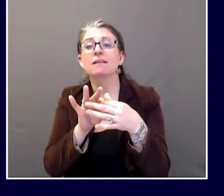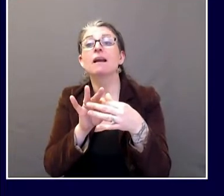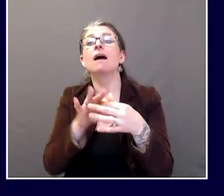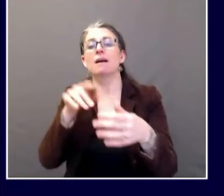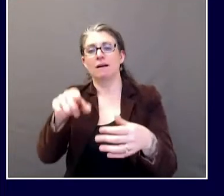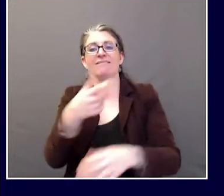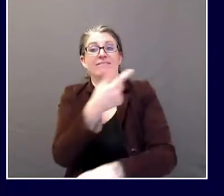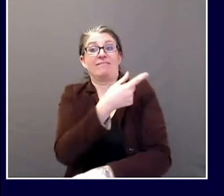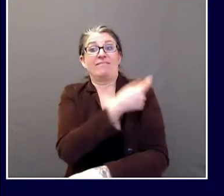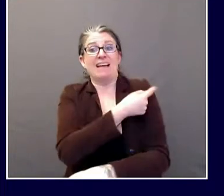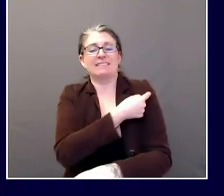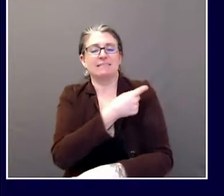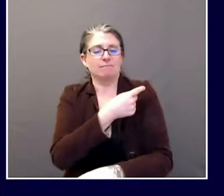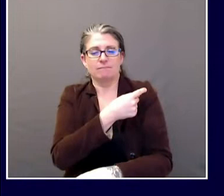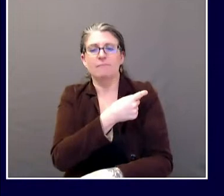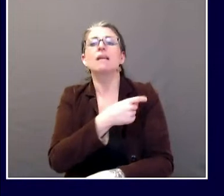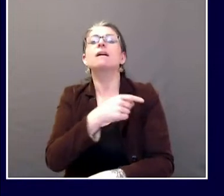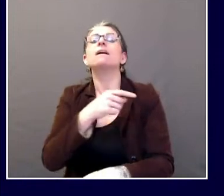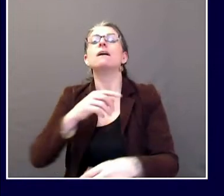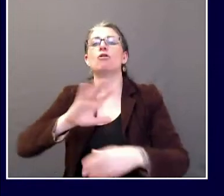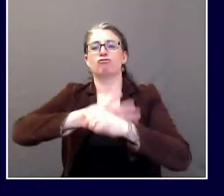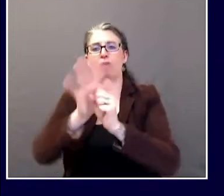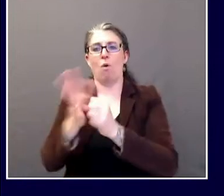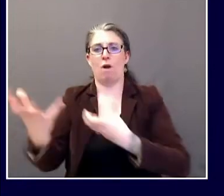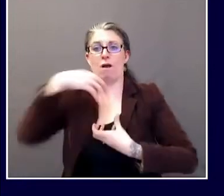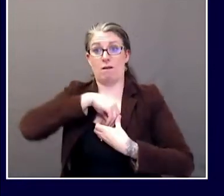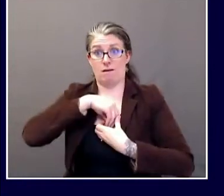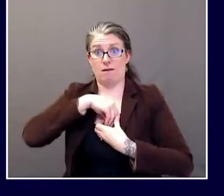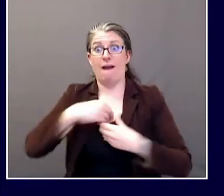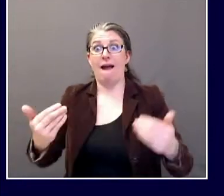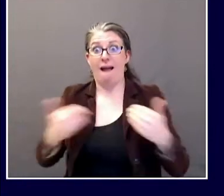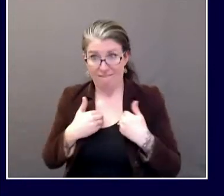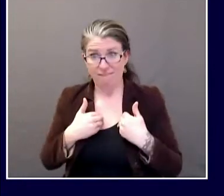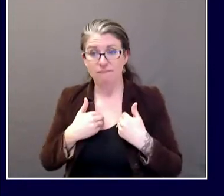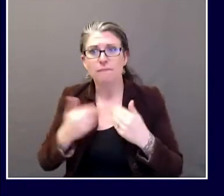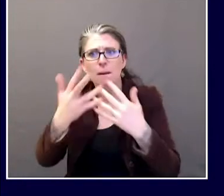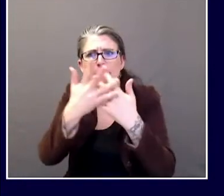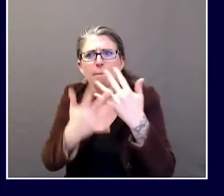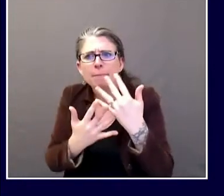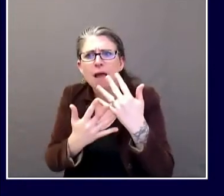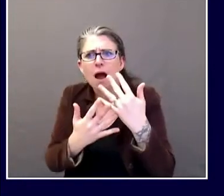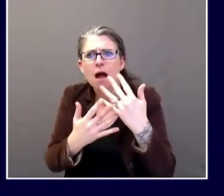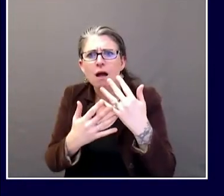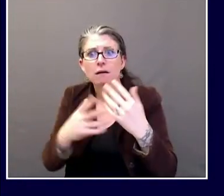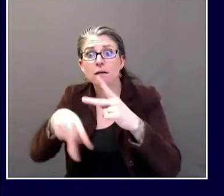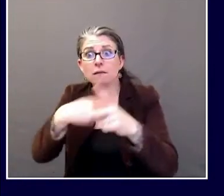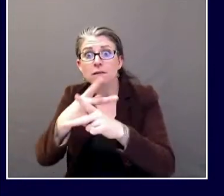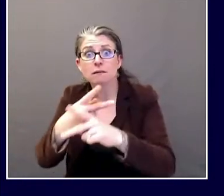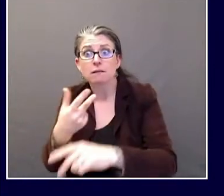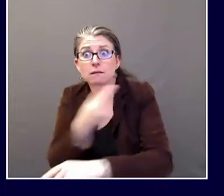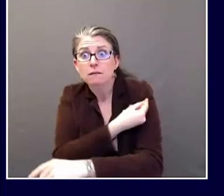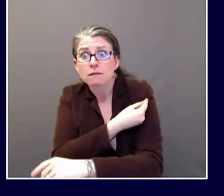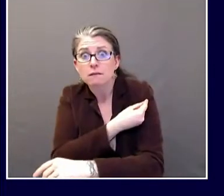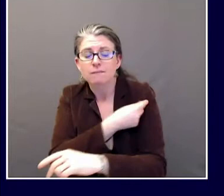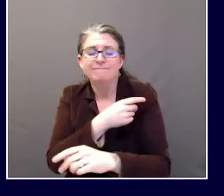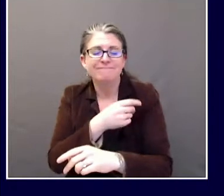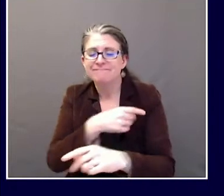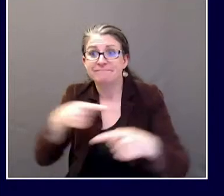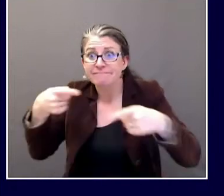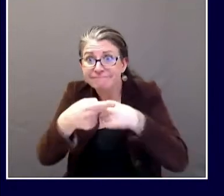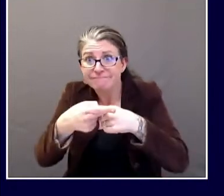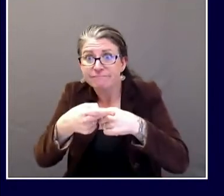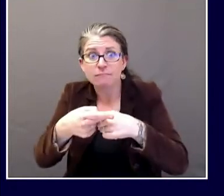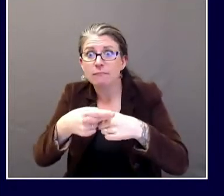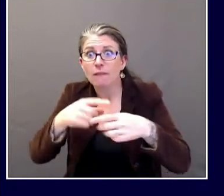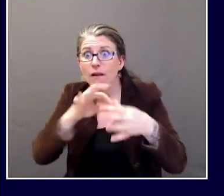in individuals suffering worse consequences of COVID-19, and it wasn't clear from the papers, it wasn't clear whether